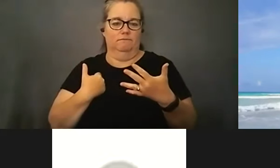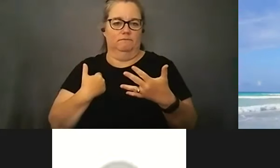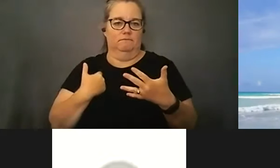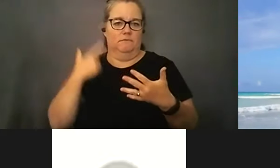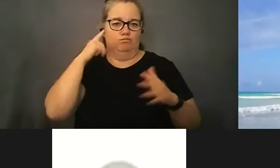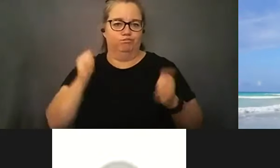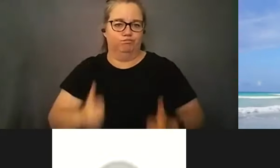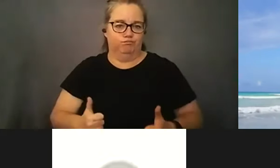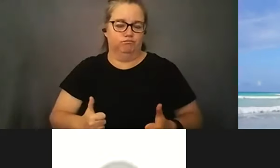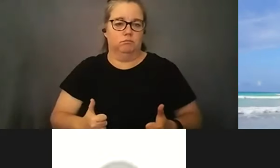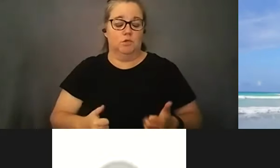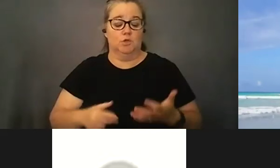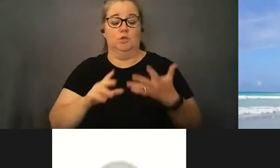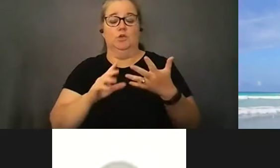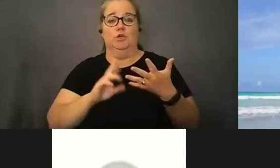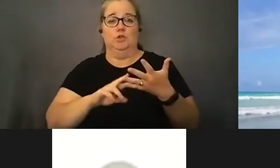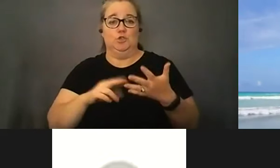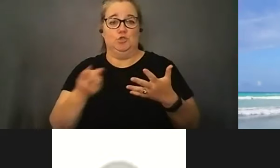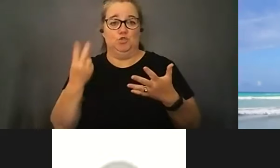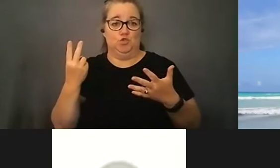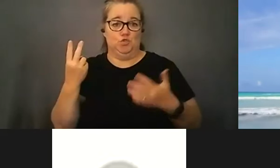and 2 of them, excuse me,